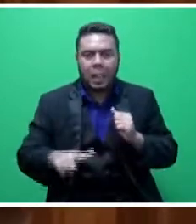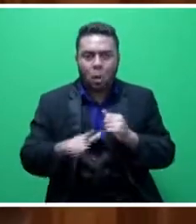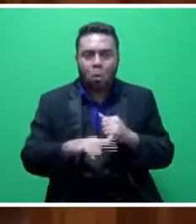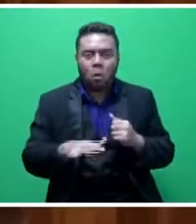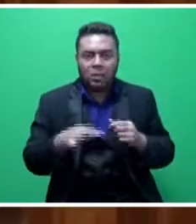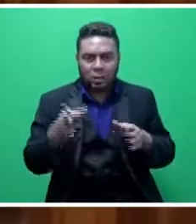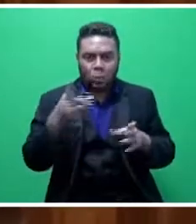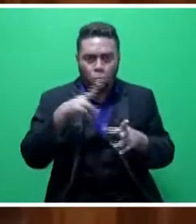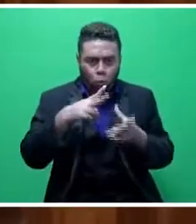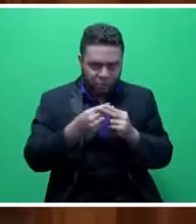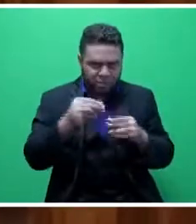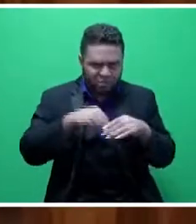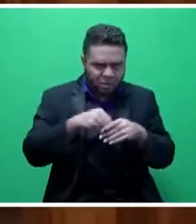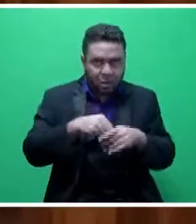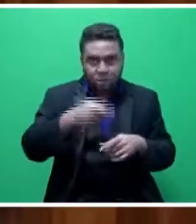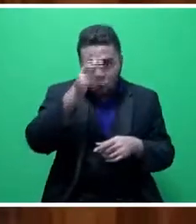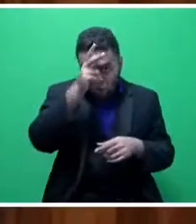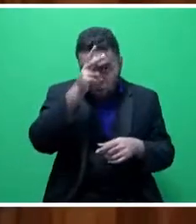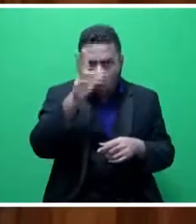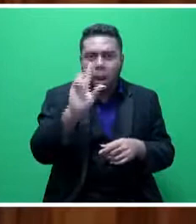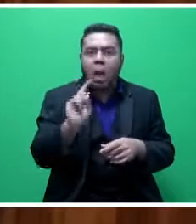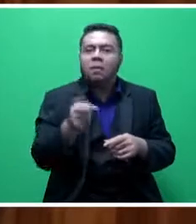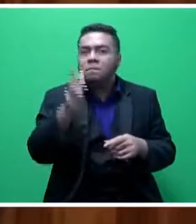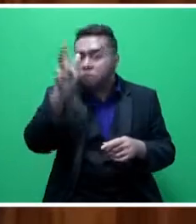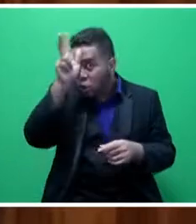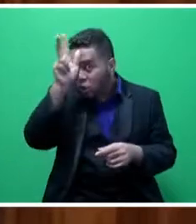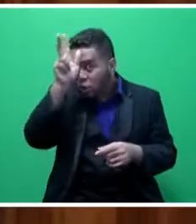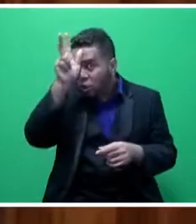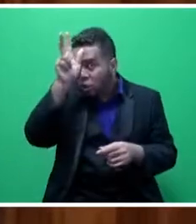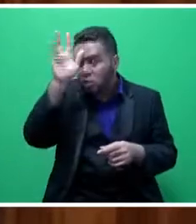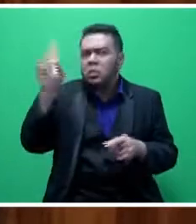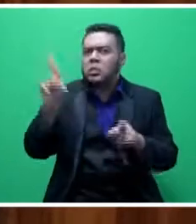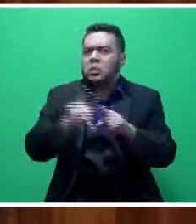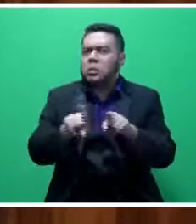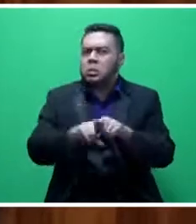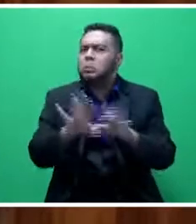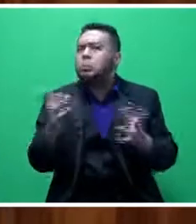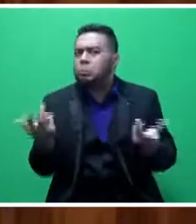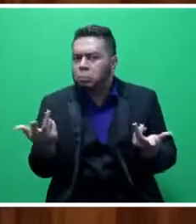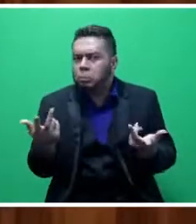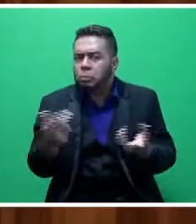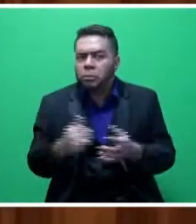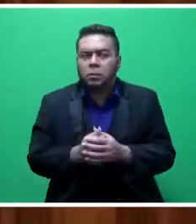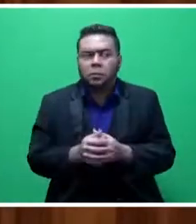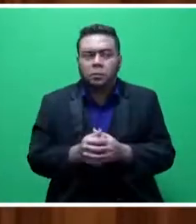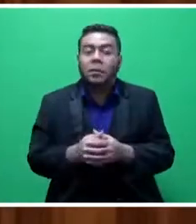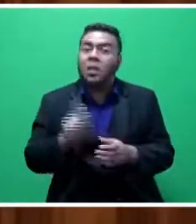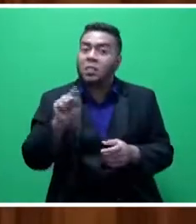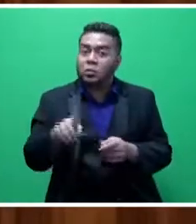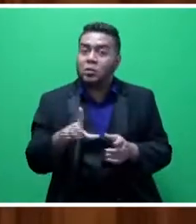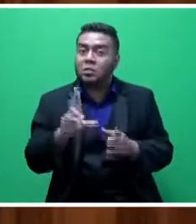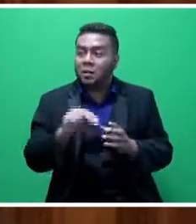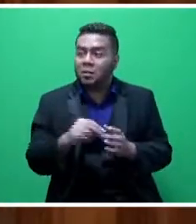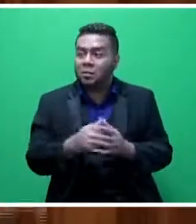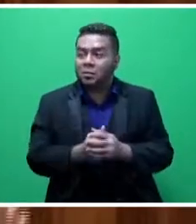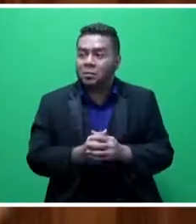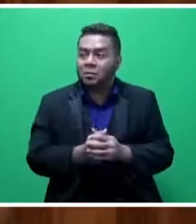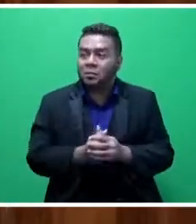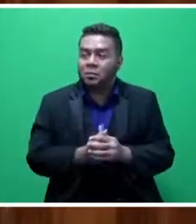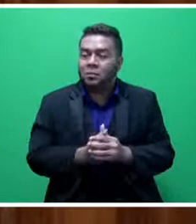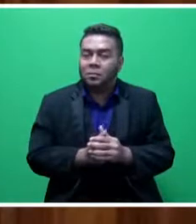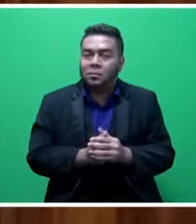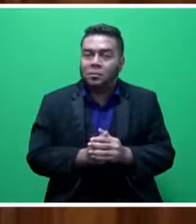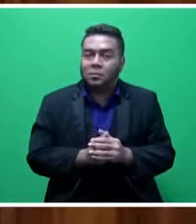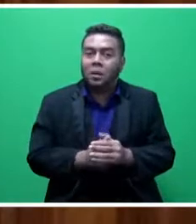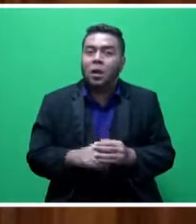within France. And this was done really because while the internet companies